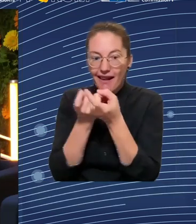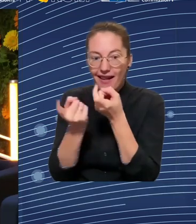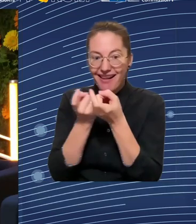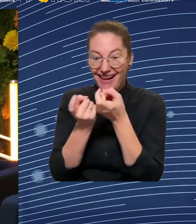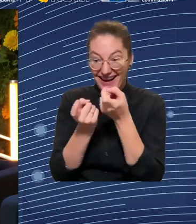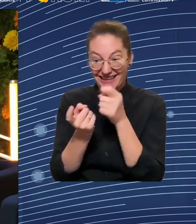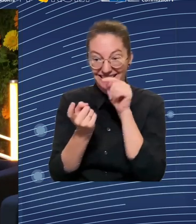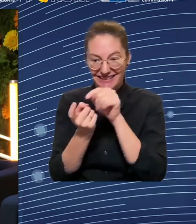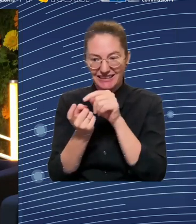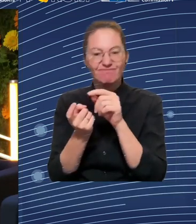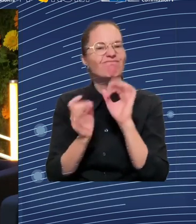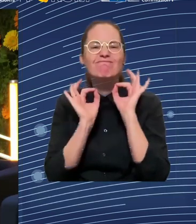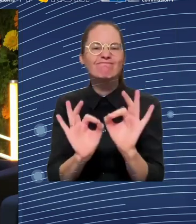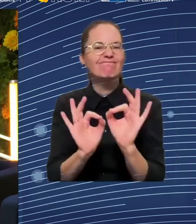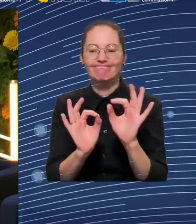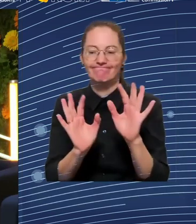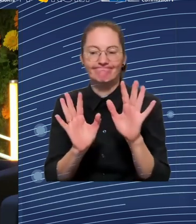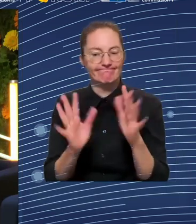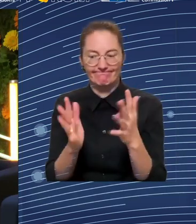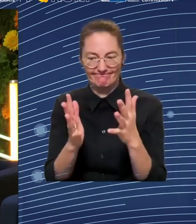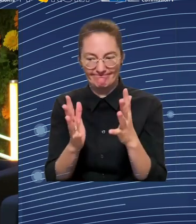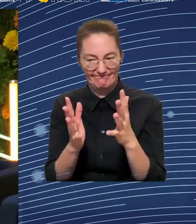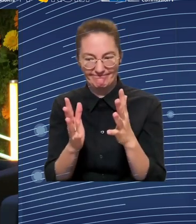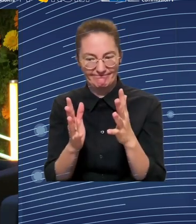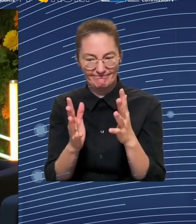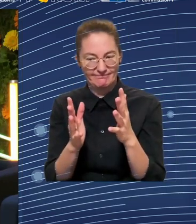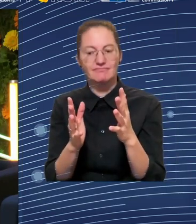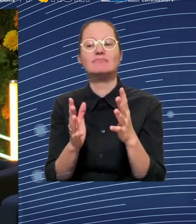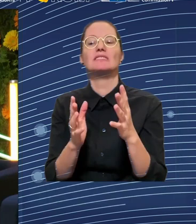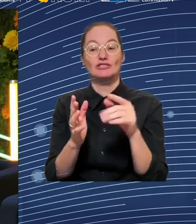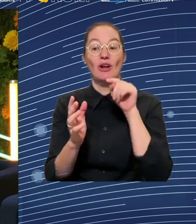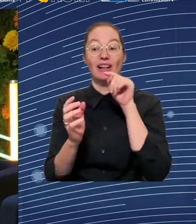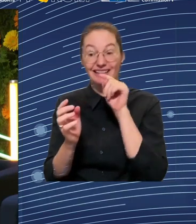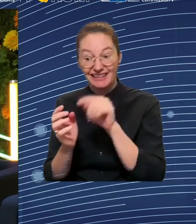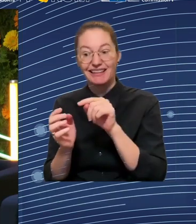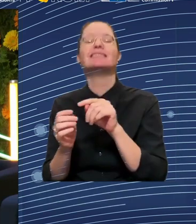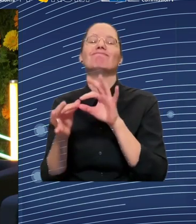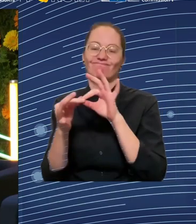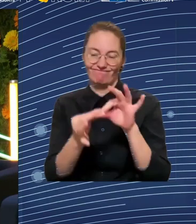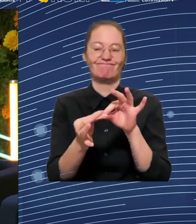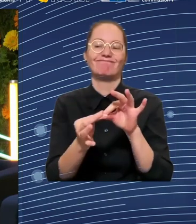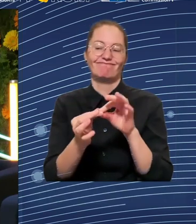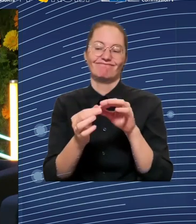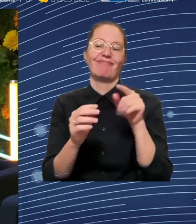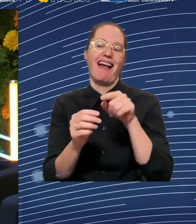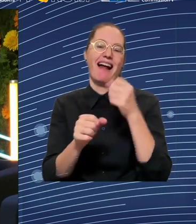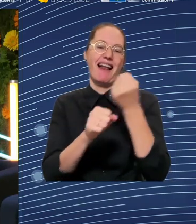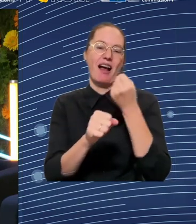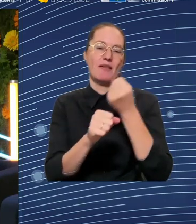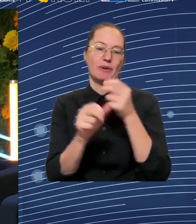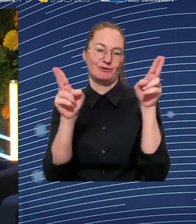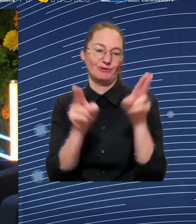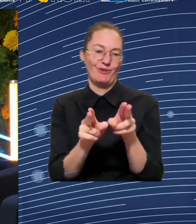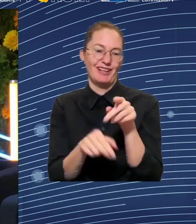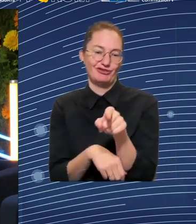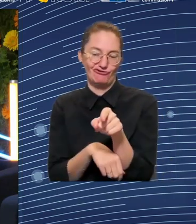the industry that are struggling to hire workers could increase their talent